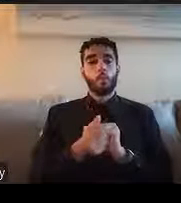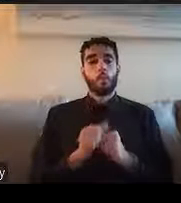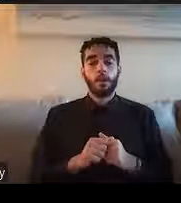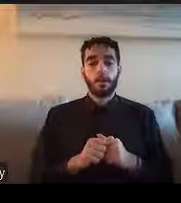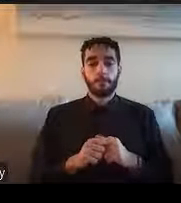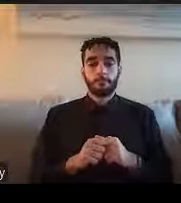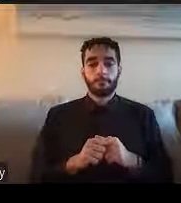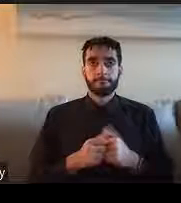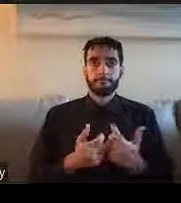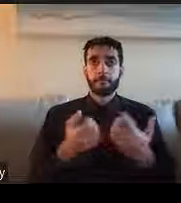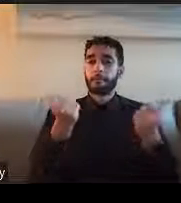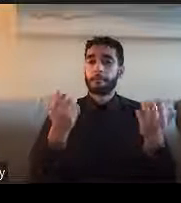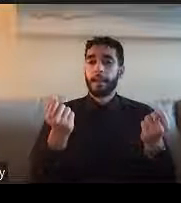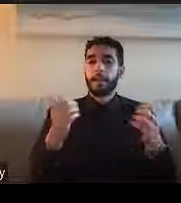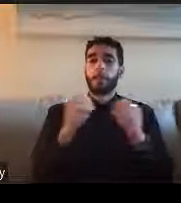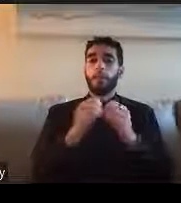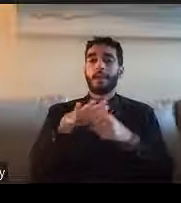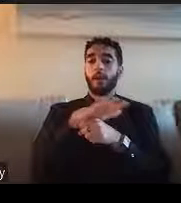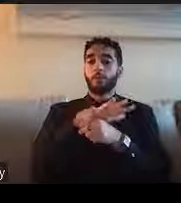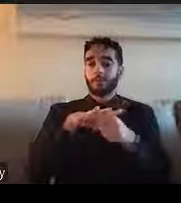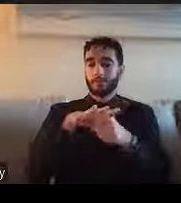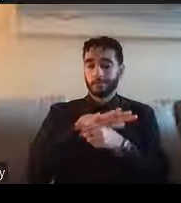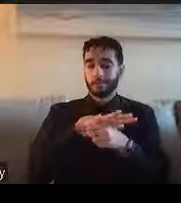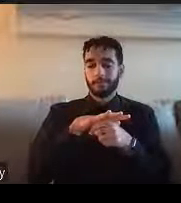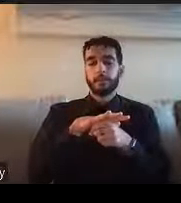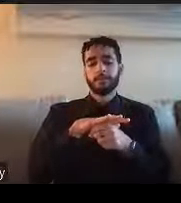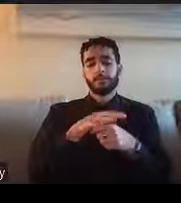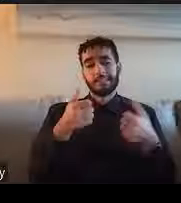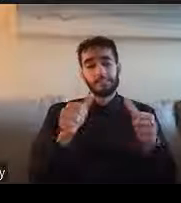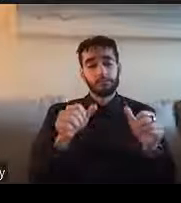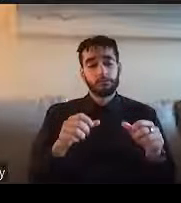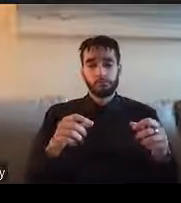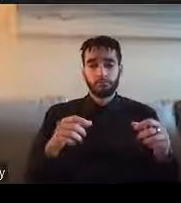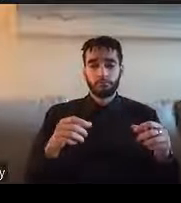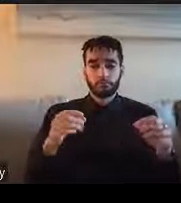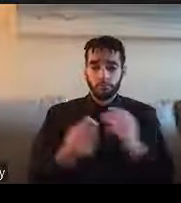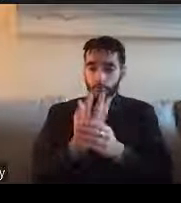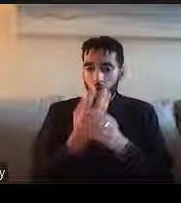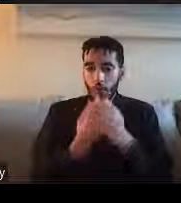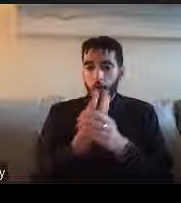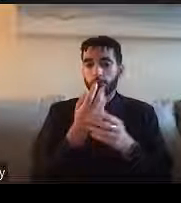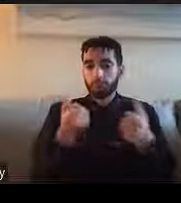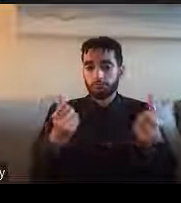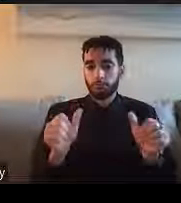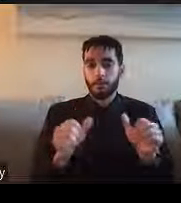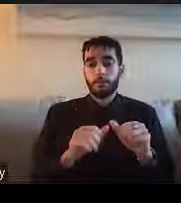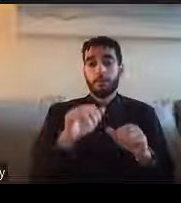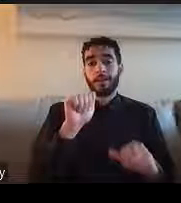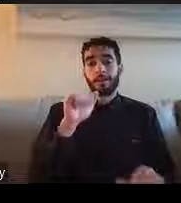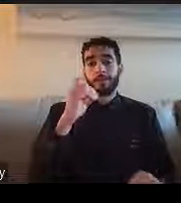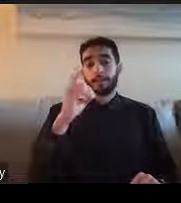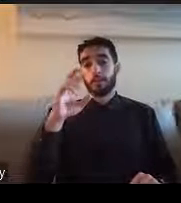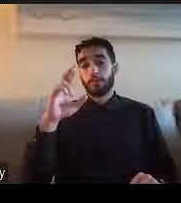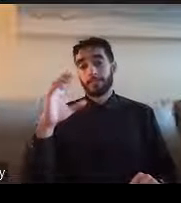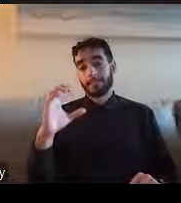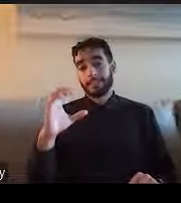many more counties. We're still in growth mode there. And so we're looking at what is the next iteration of the ADRC model. Once we